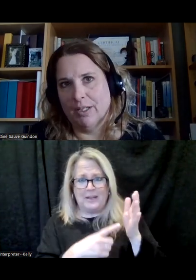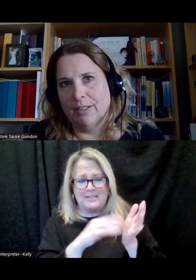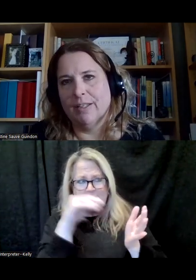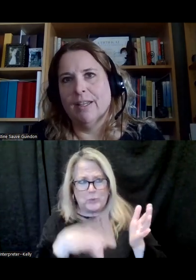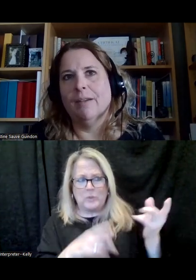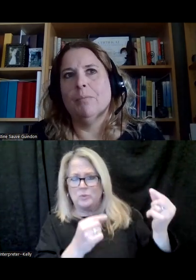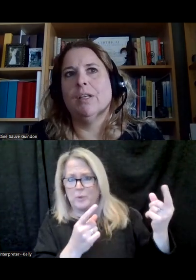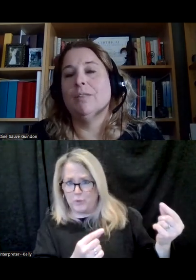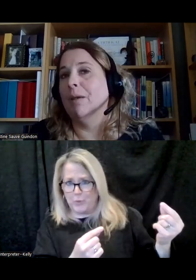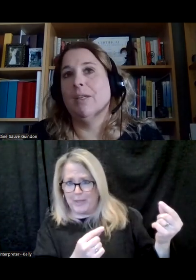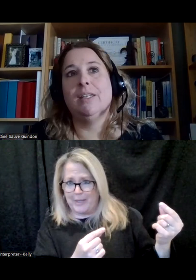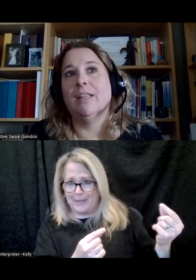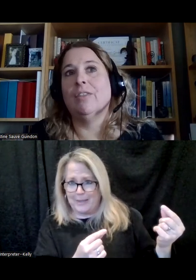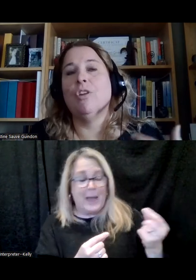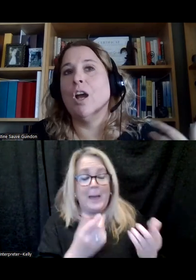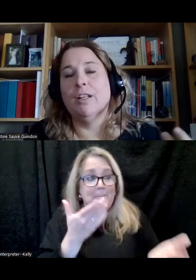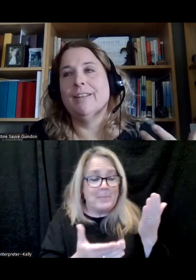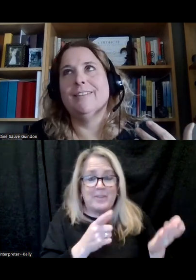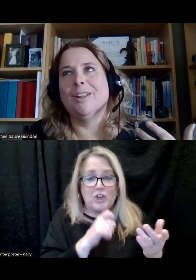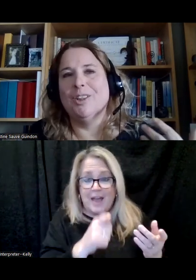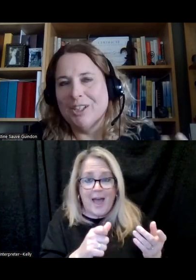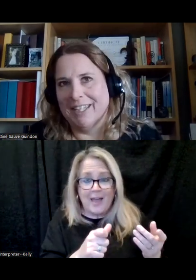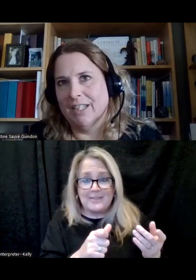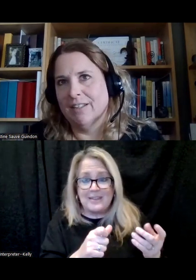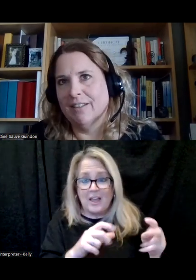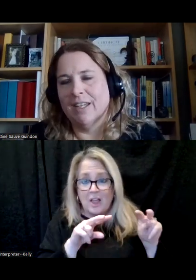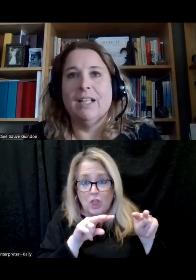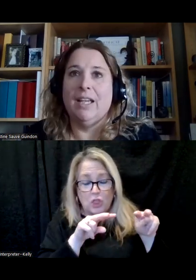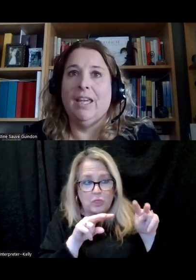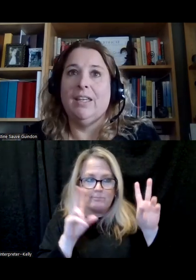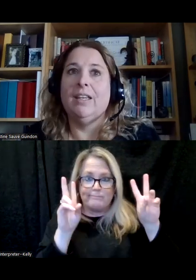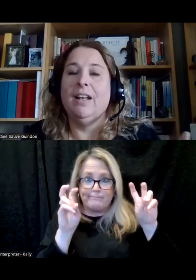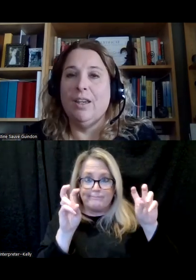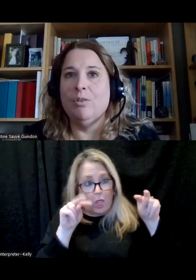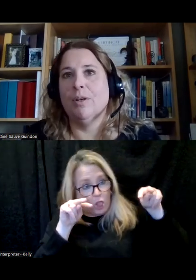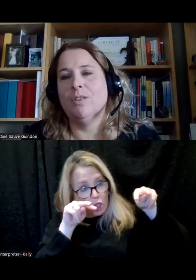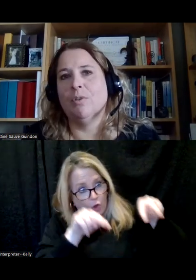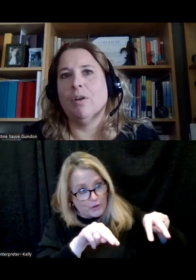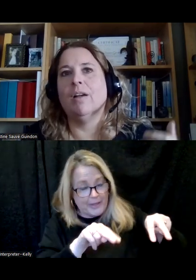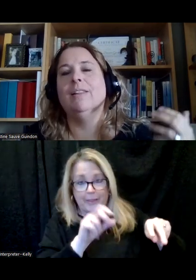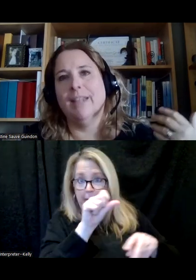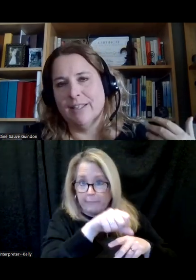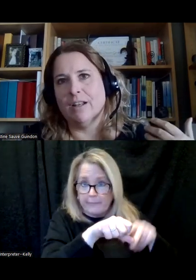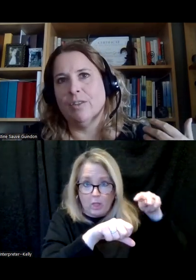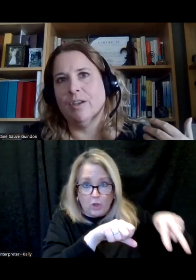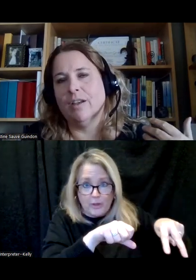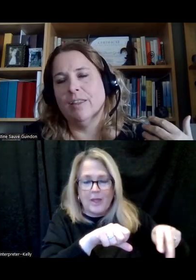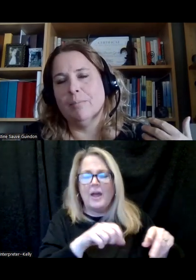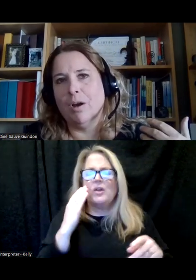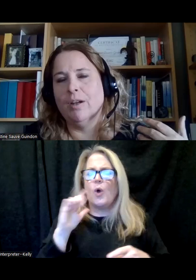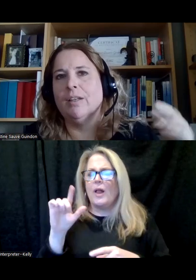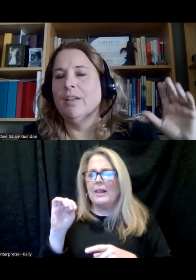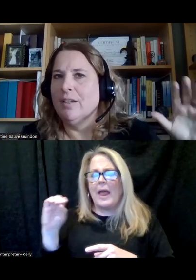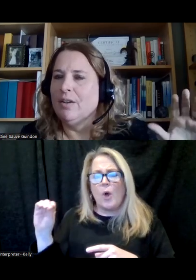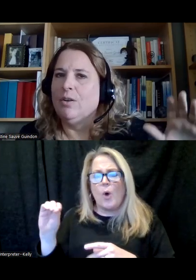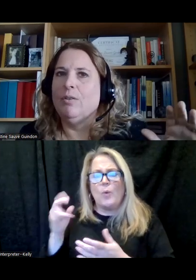doing, because maybe they're not looking like Leo was laying down in the